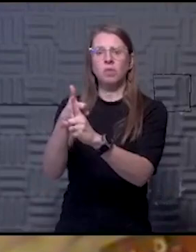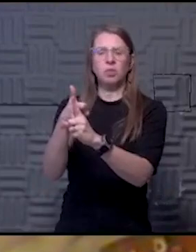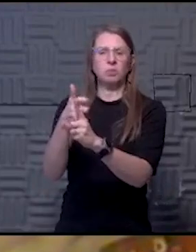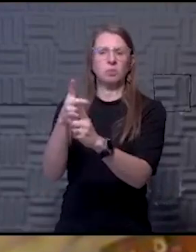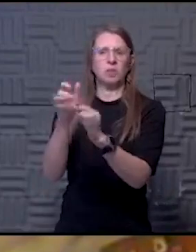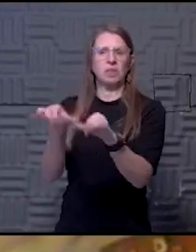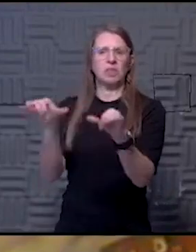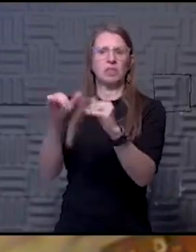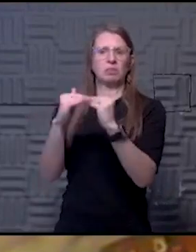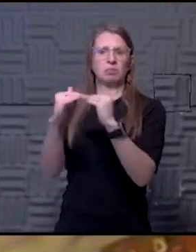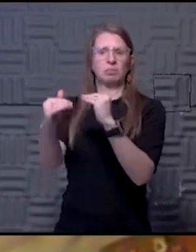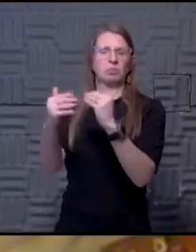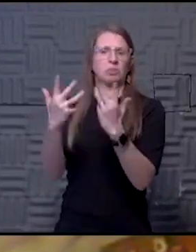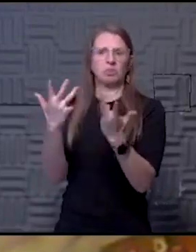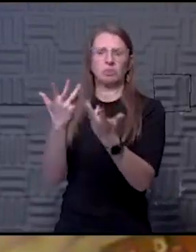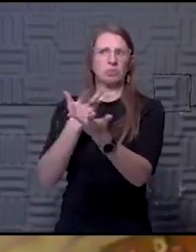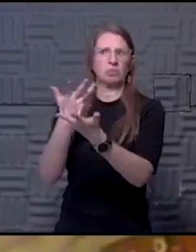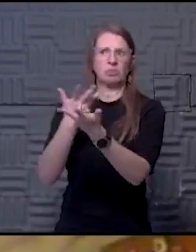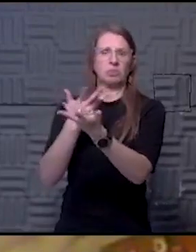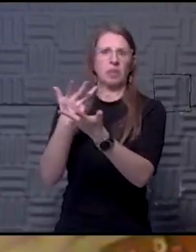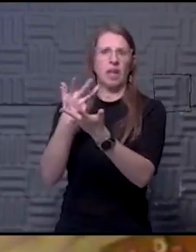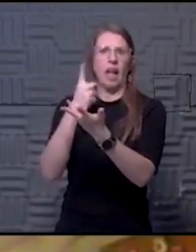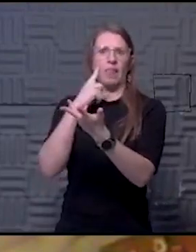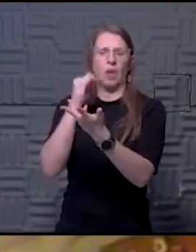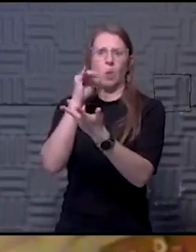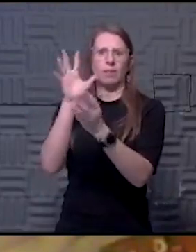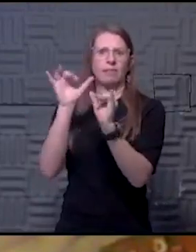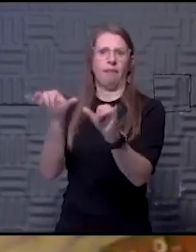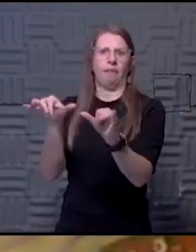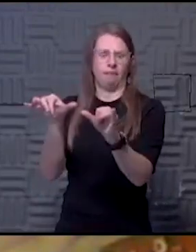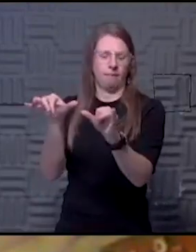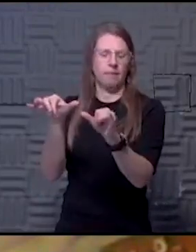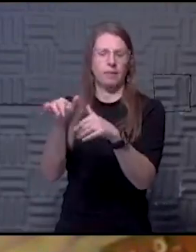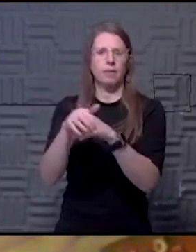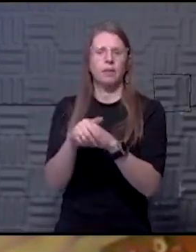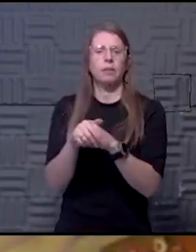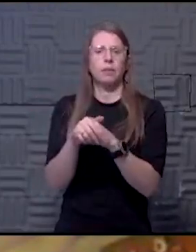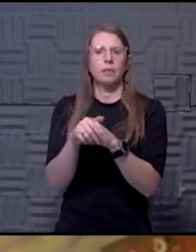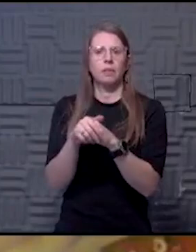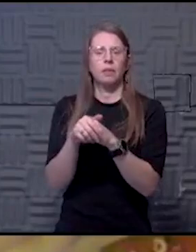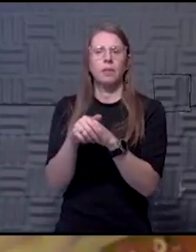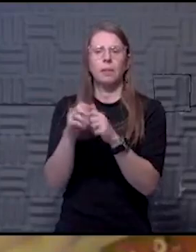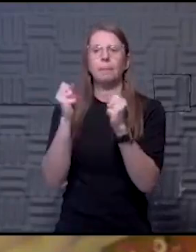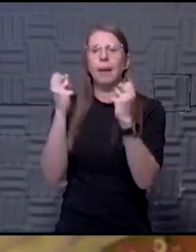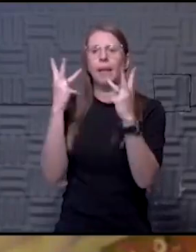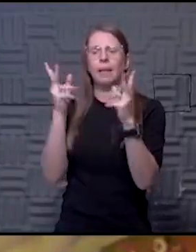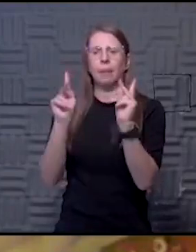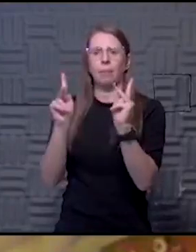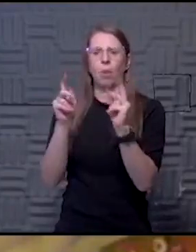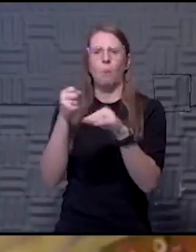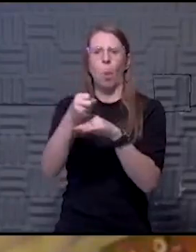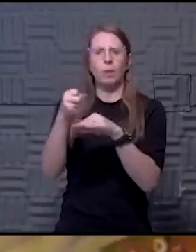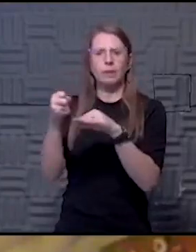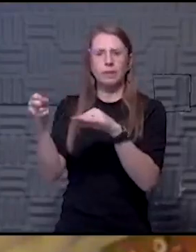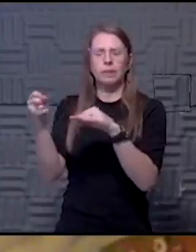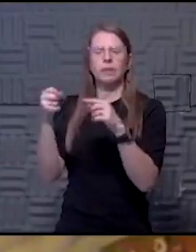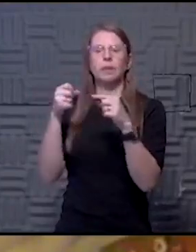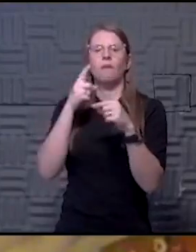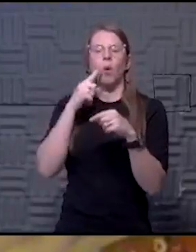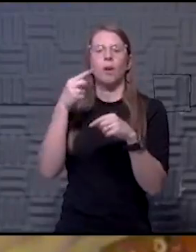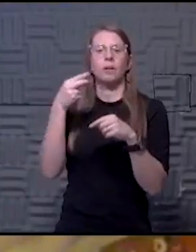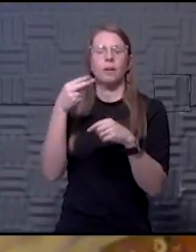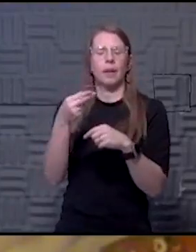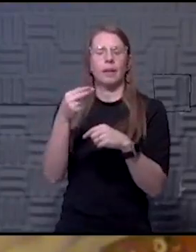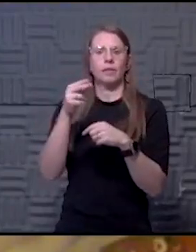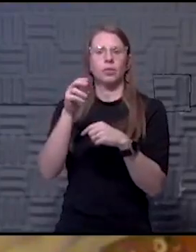consistent, straight-up guy to deal with. I think he's going to remain on. There's going to be a lot of appointees throughout the CDC and HHS